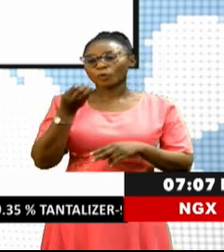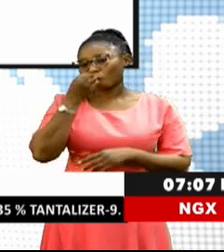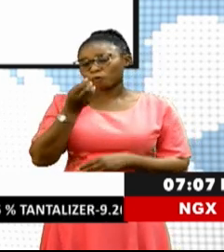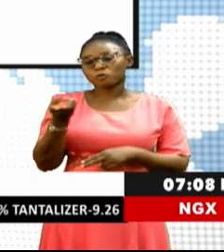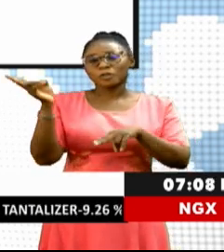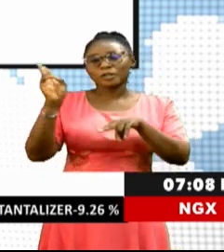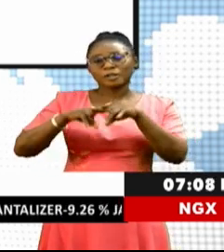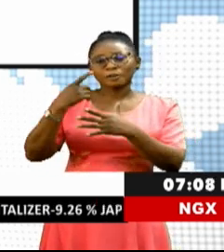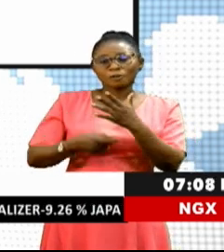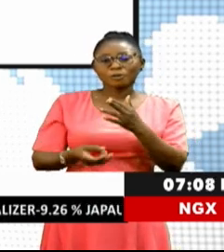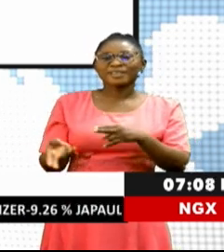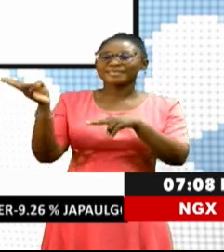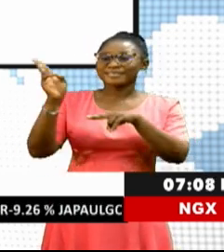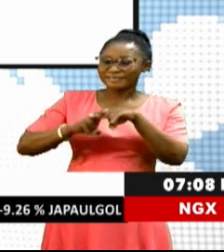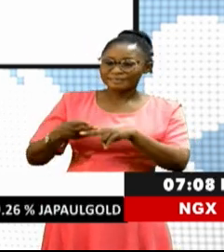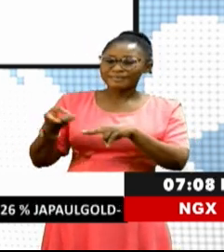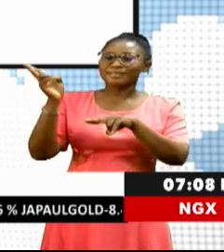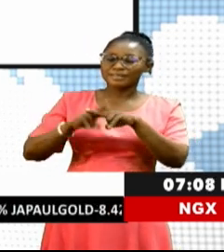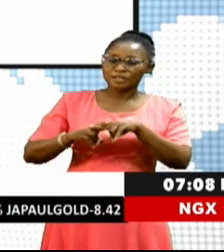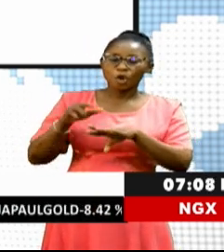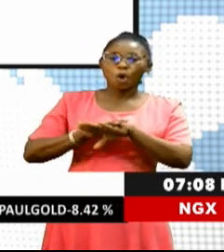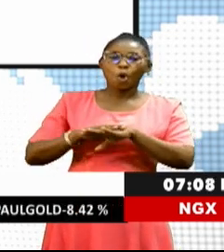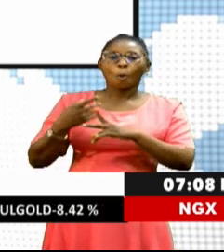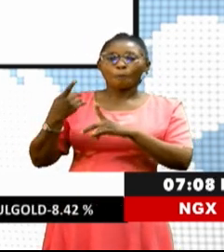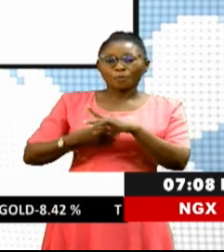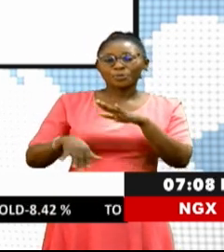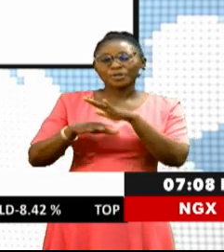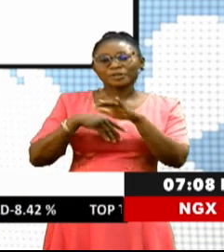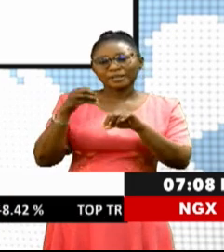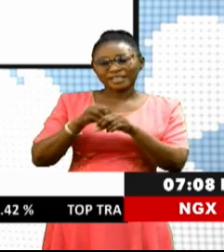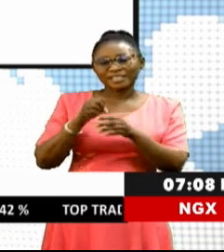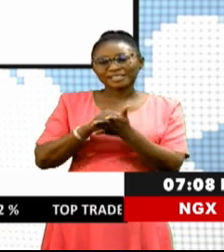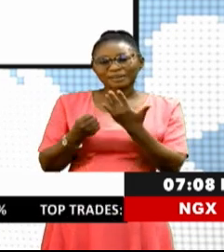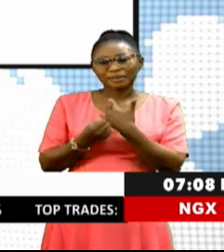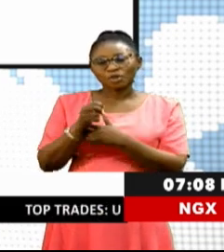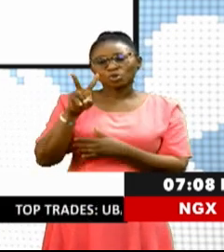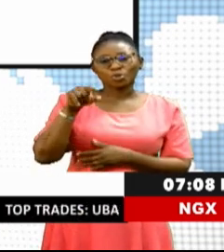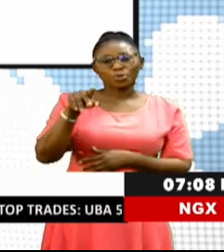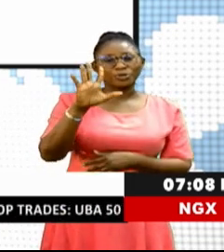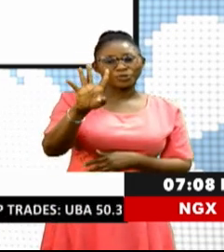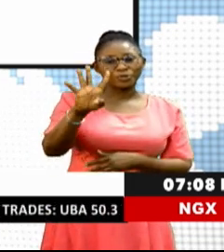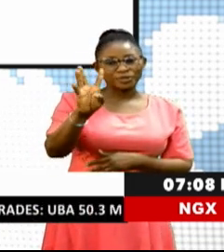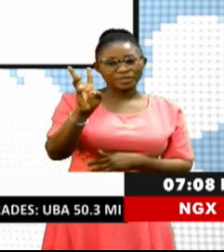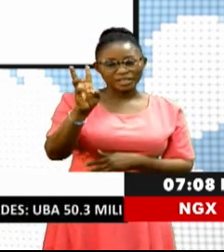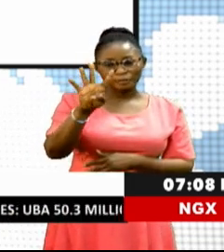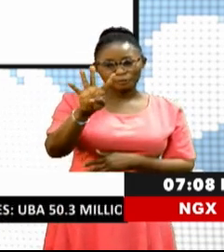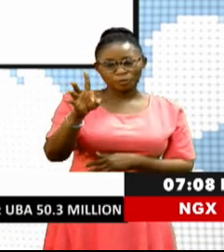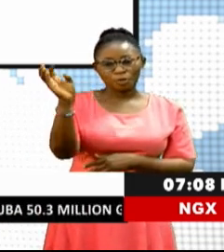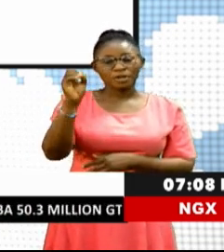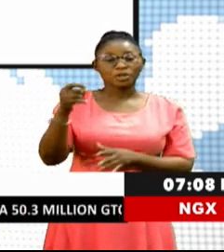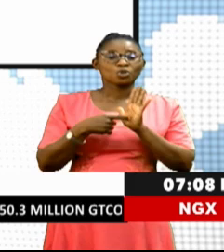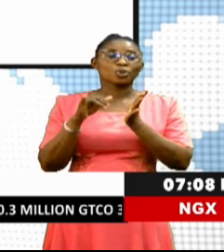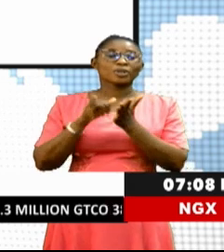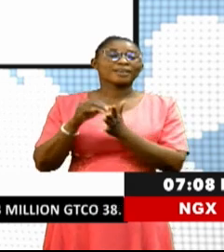on month-on-month basis in September 2024 was 2.64%, which shows